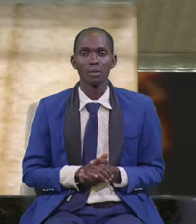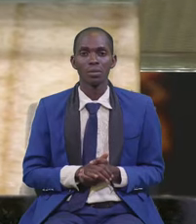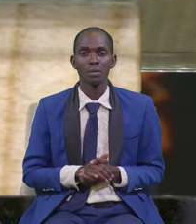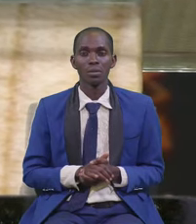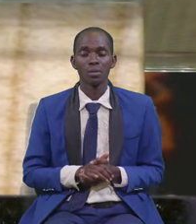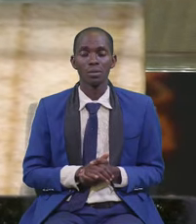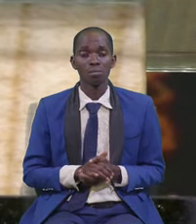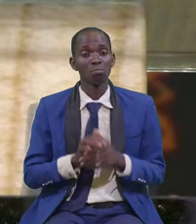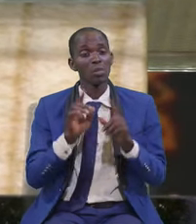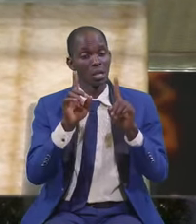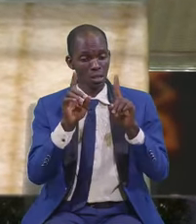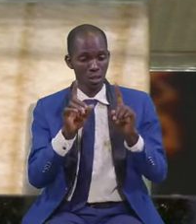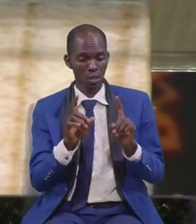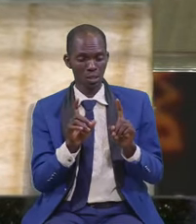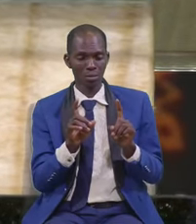Test.